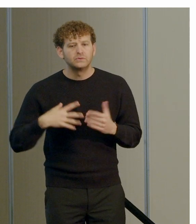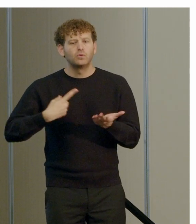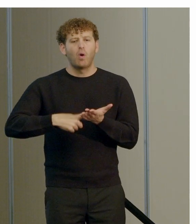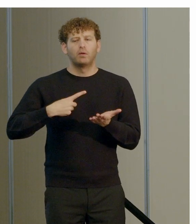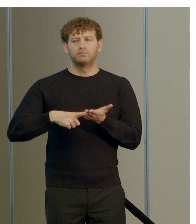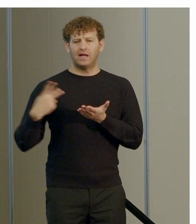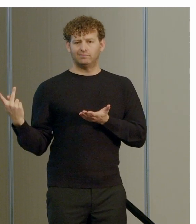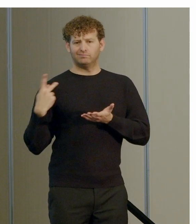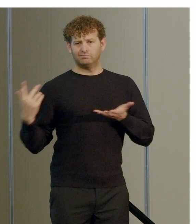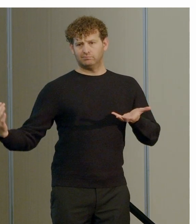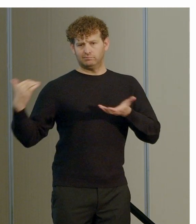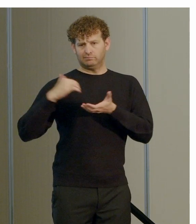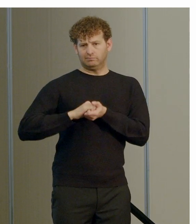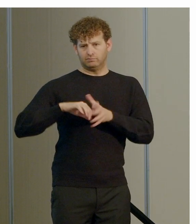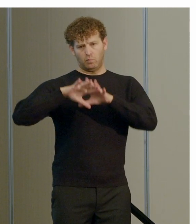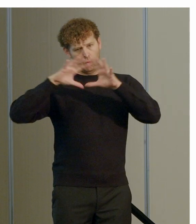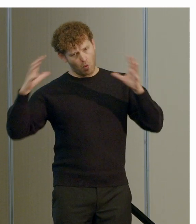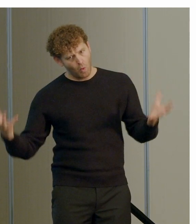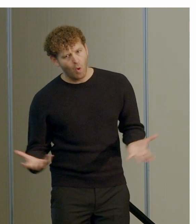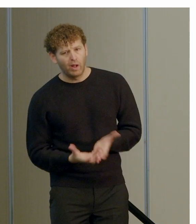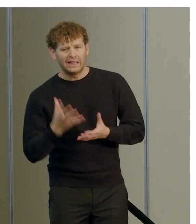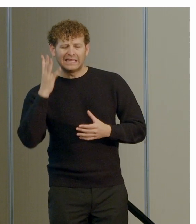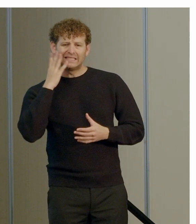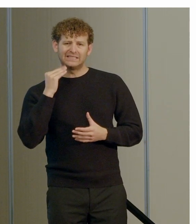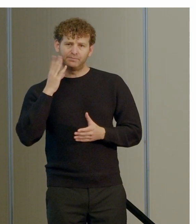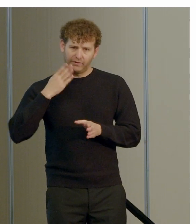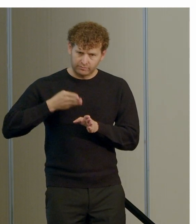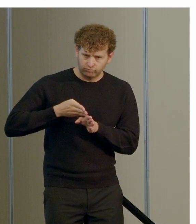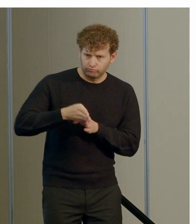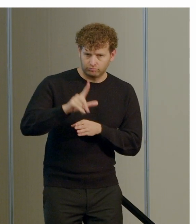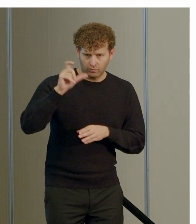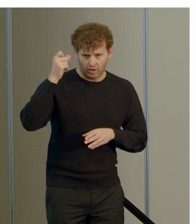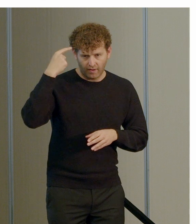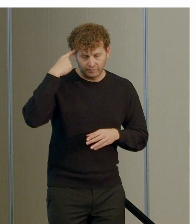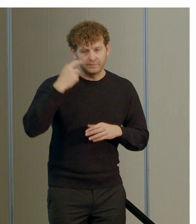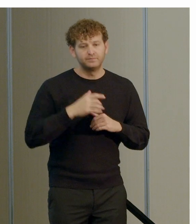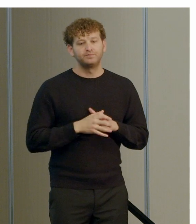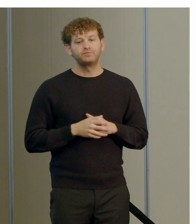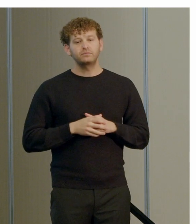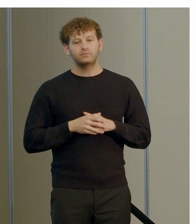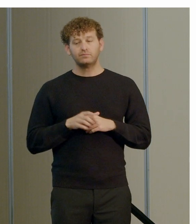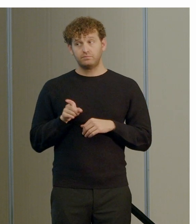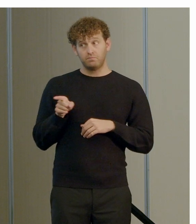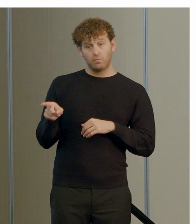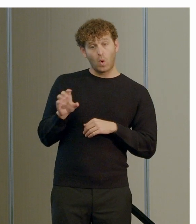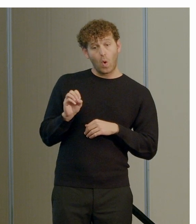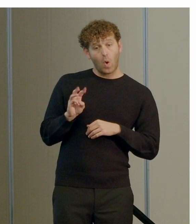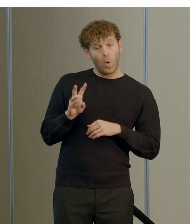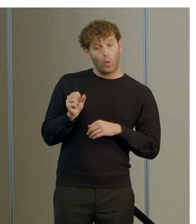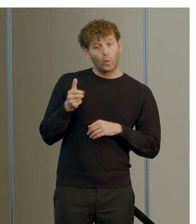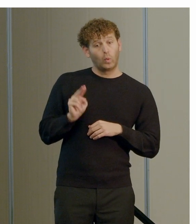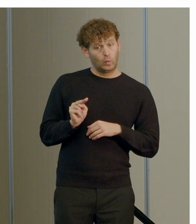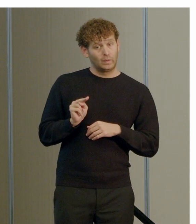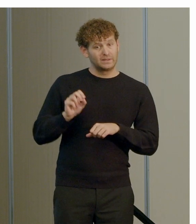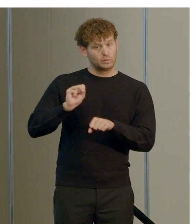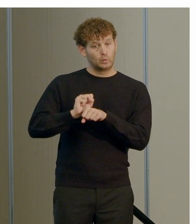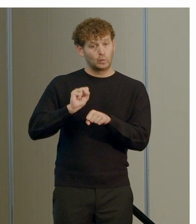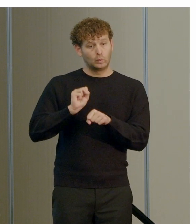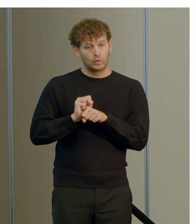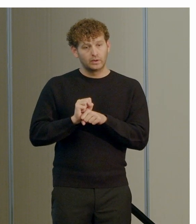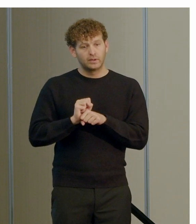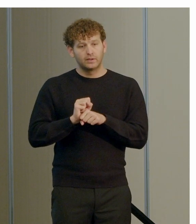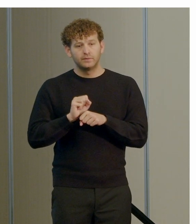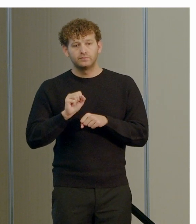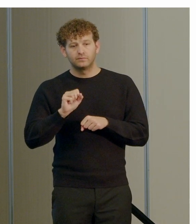Our offices, Owen and I, we work in Greenbelt, Maryland, next to the NASA Goddard Space Flight Center. And that is NASA's